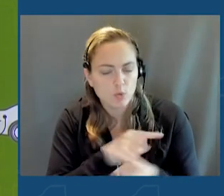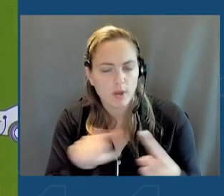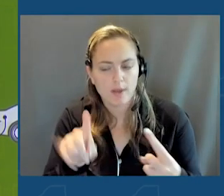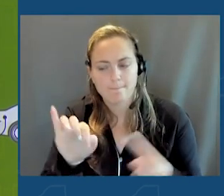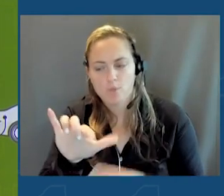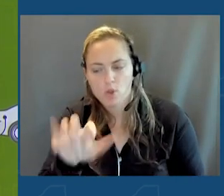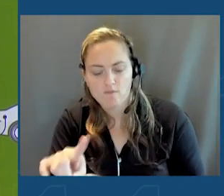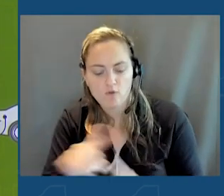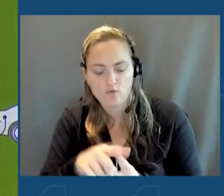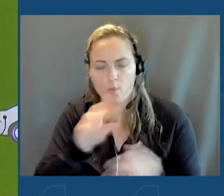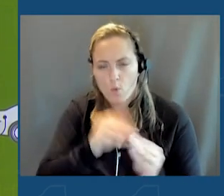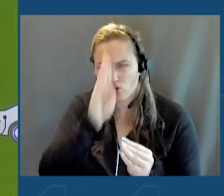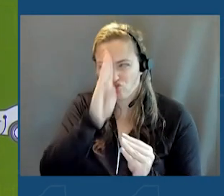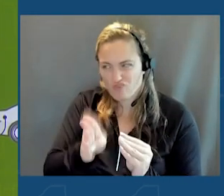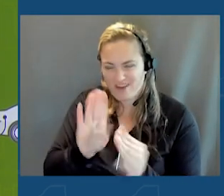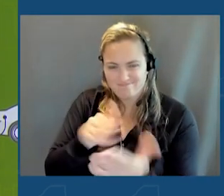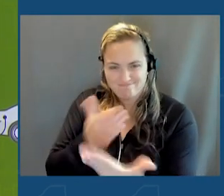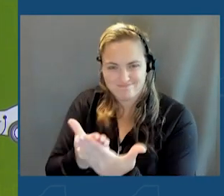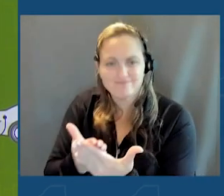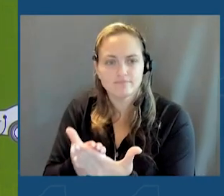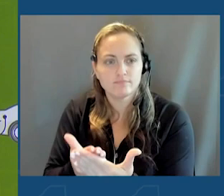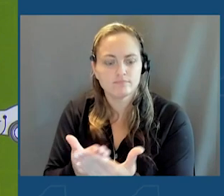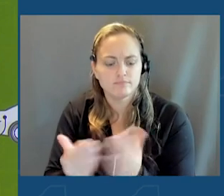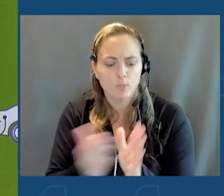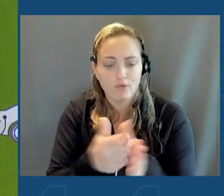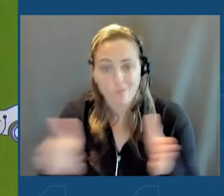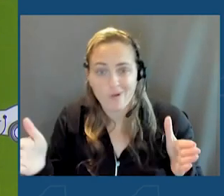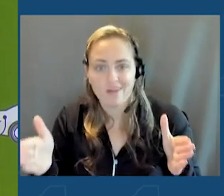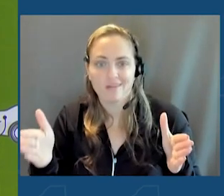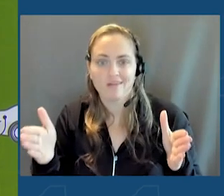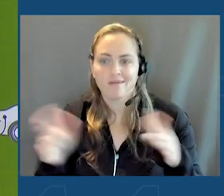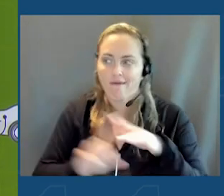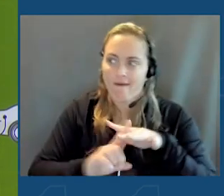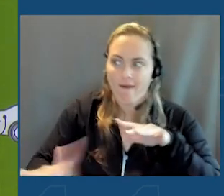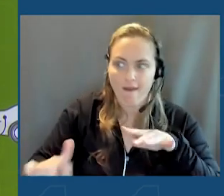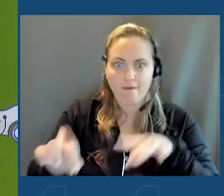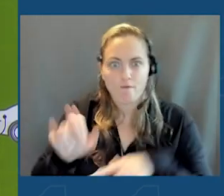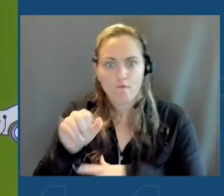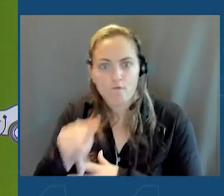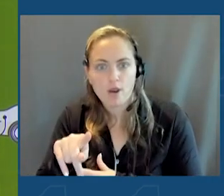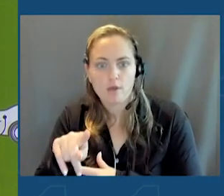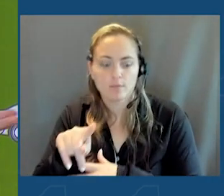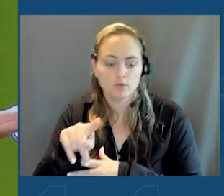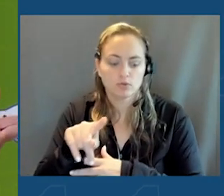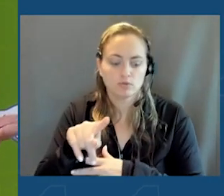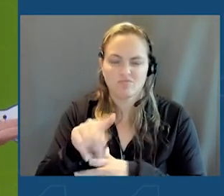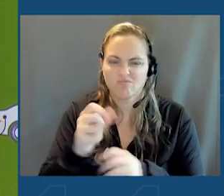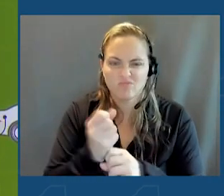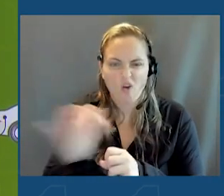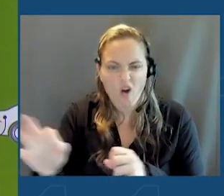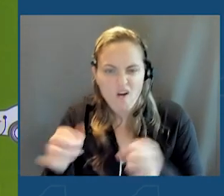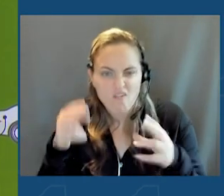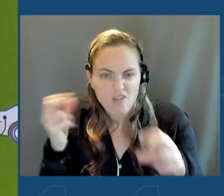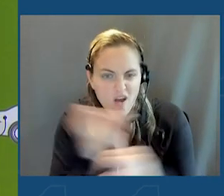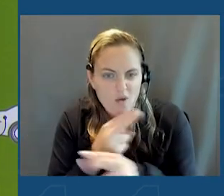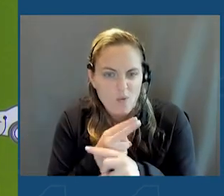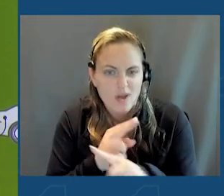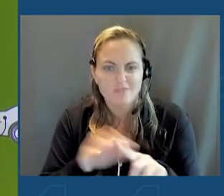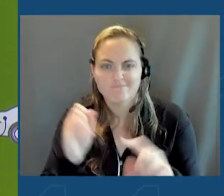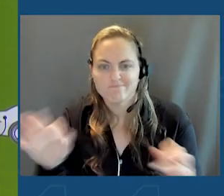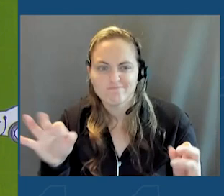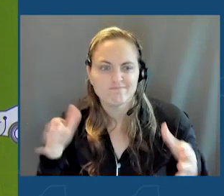routes. We've widened the roadways and exit ramps to keep cars on the highways and off the streets. Just take a look at these renderings. This is